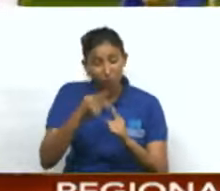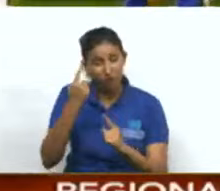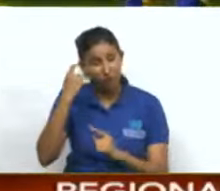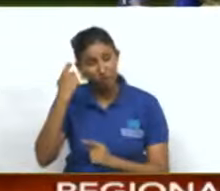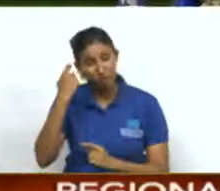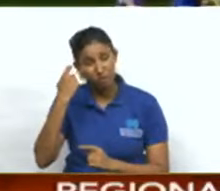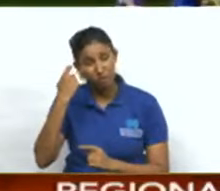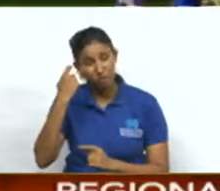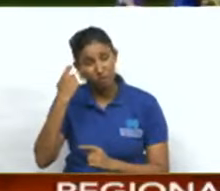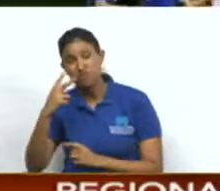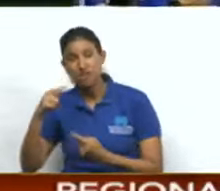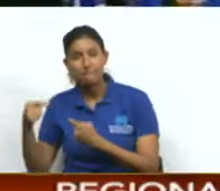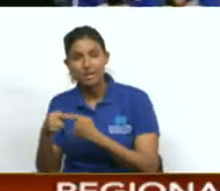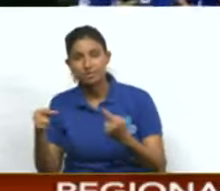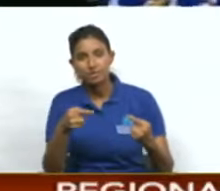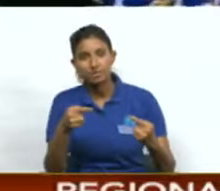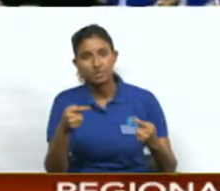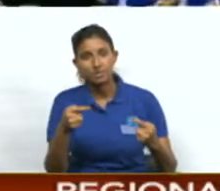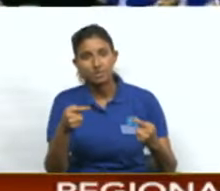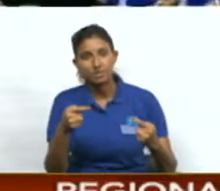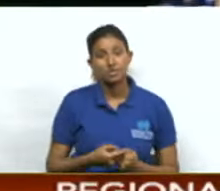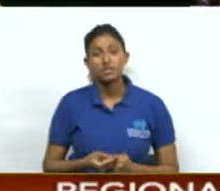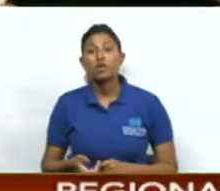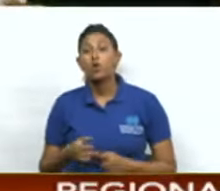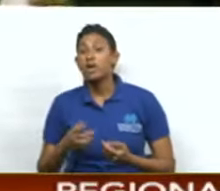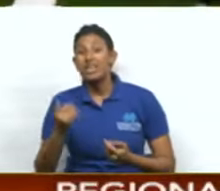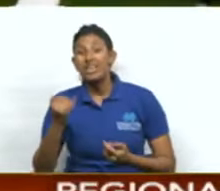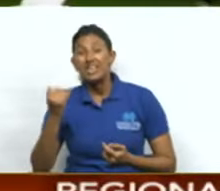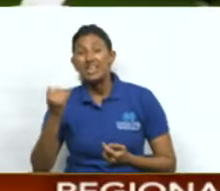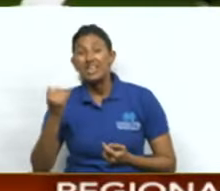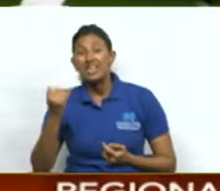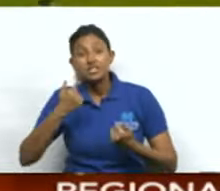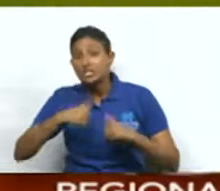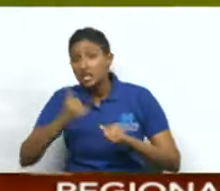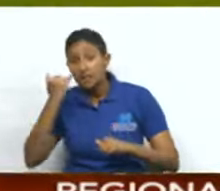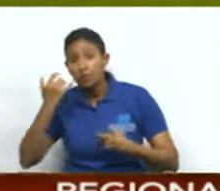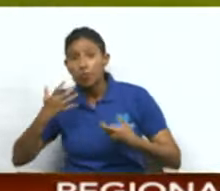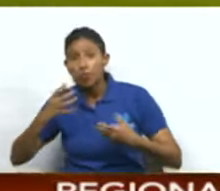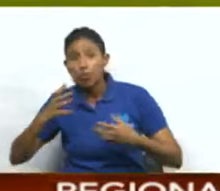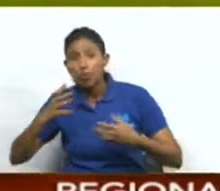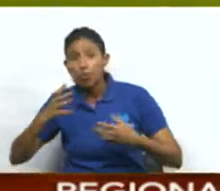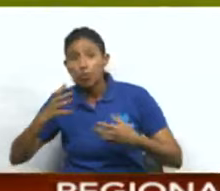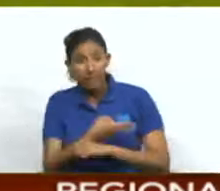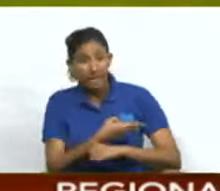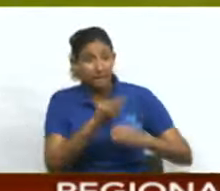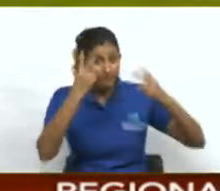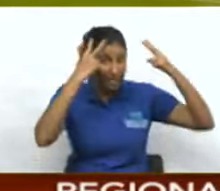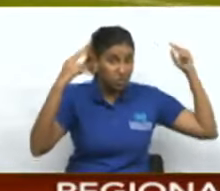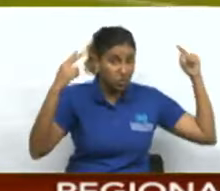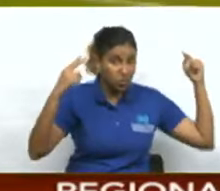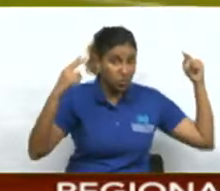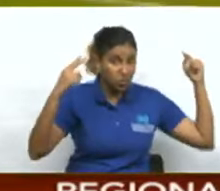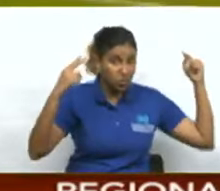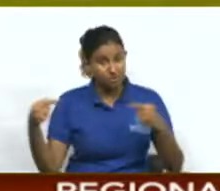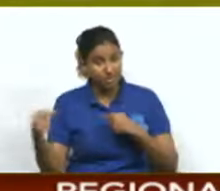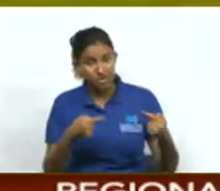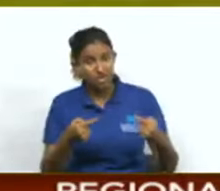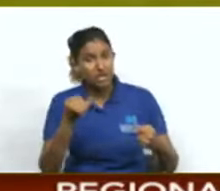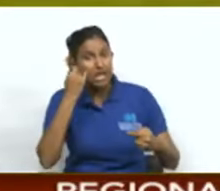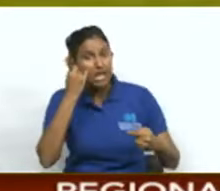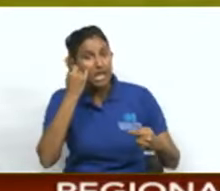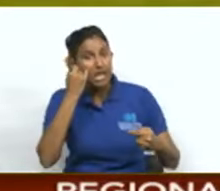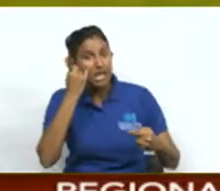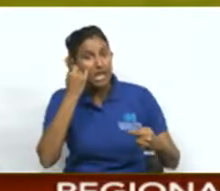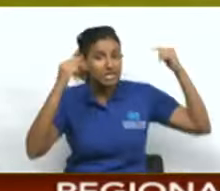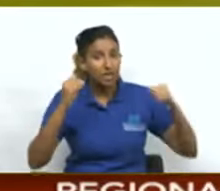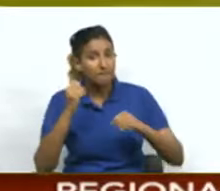with a win against our next opponents, Mexico, and presuming the Mexican also beat Puerto Rico, Trinidad and Tobago can only finish level